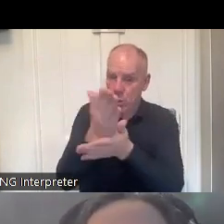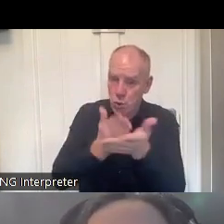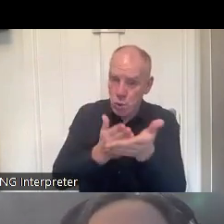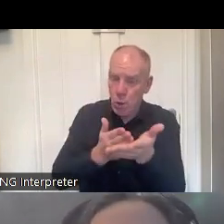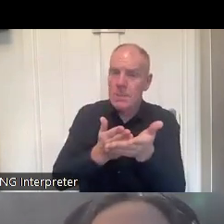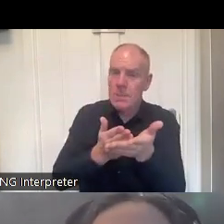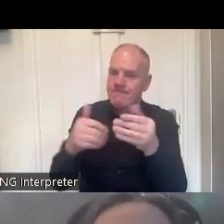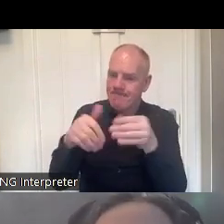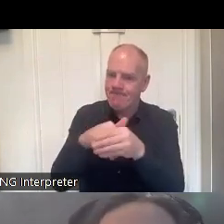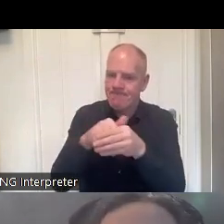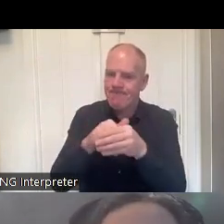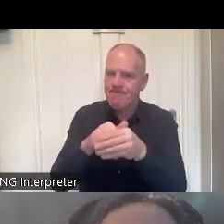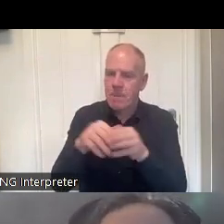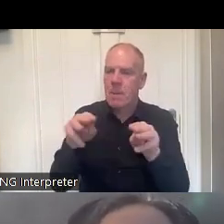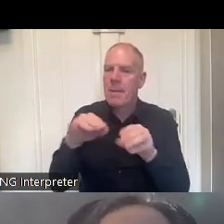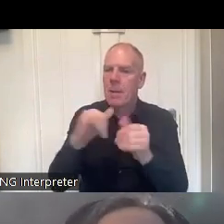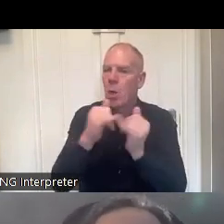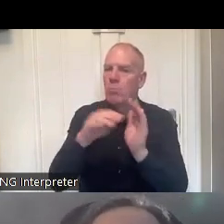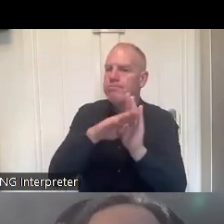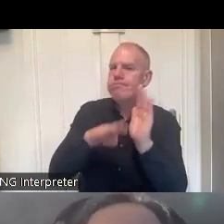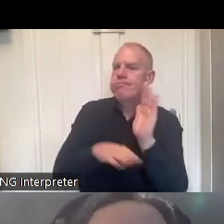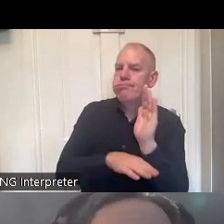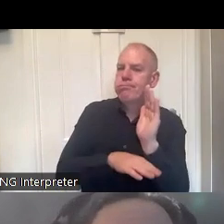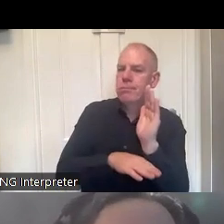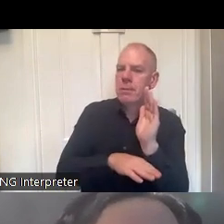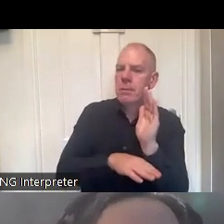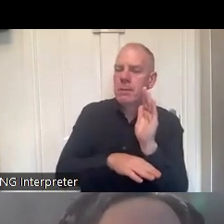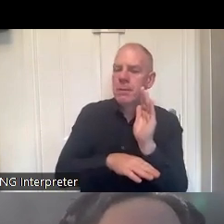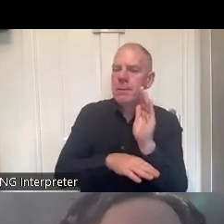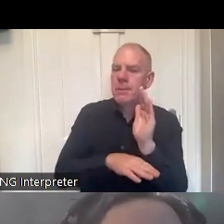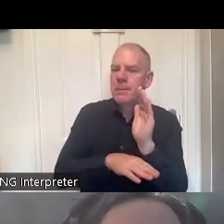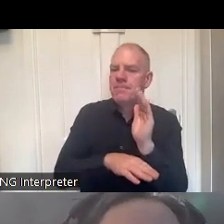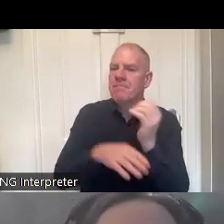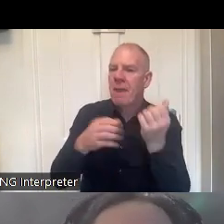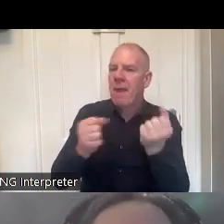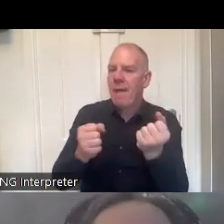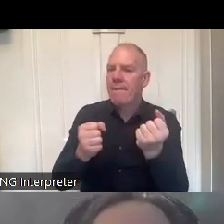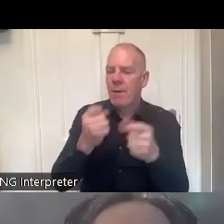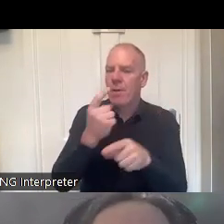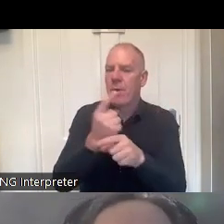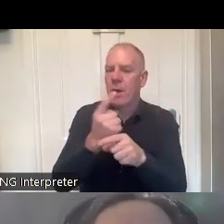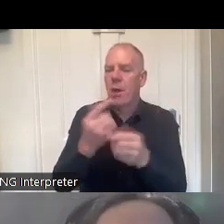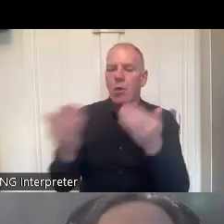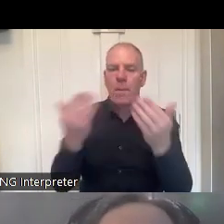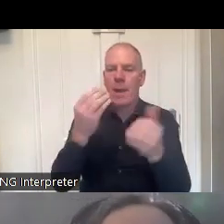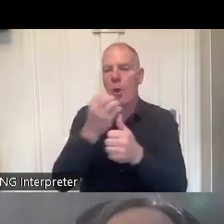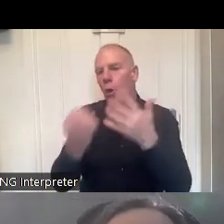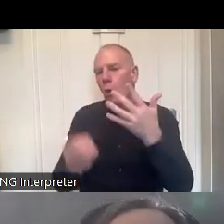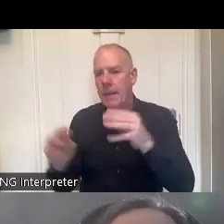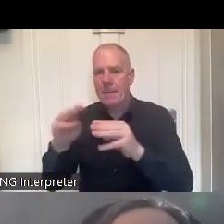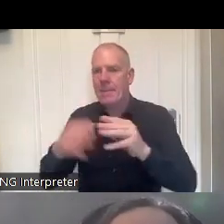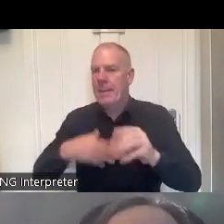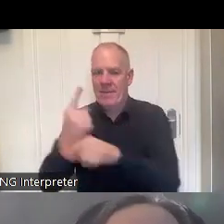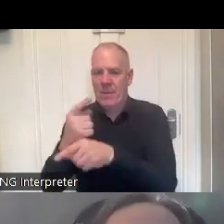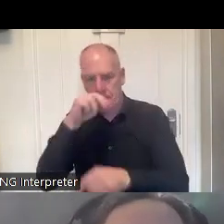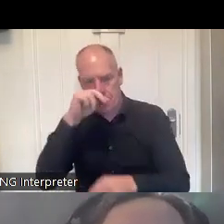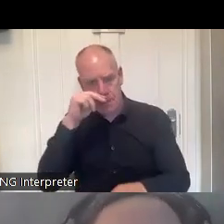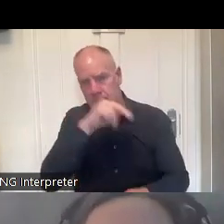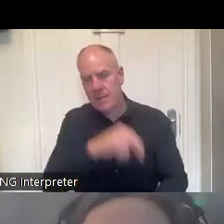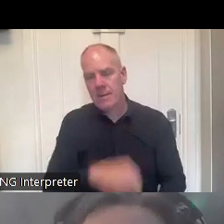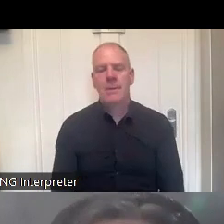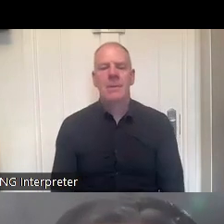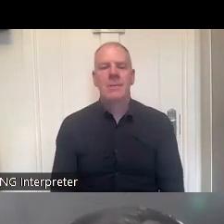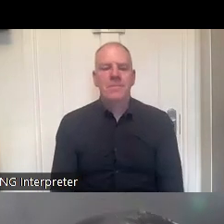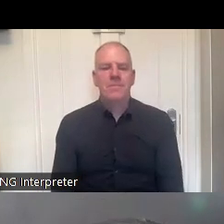with people who are extremely deprived relative to the rest of the population. So the